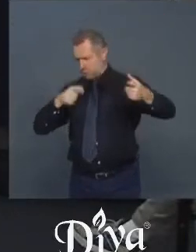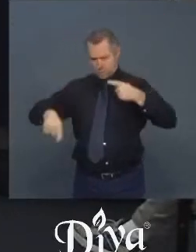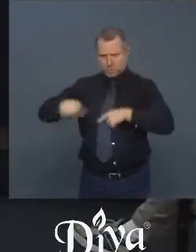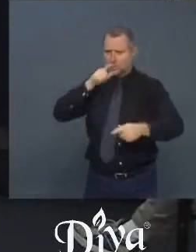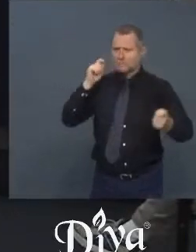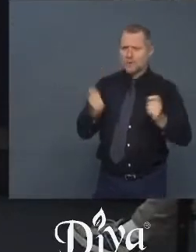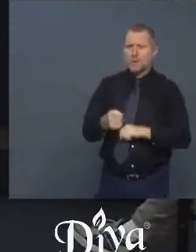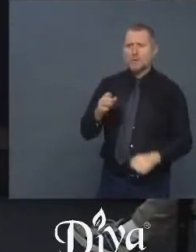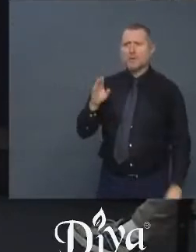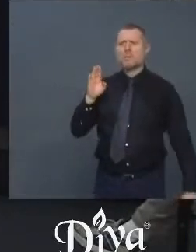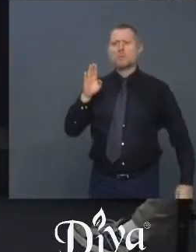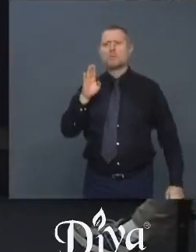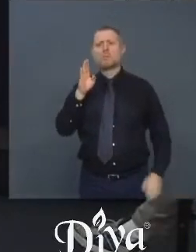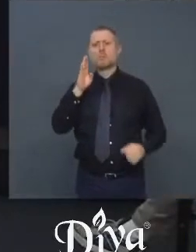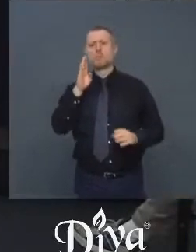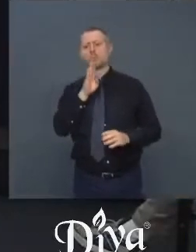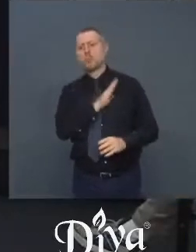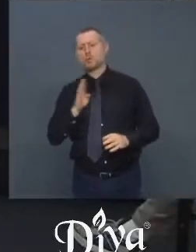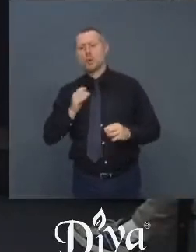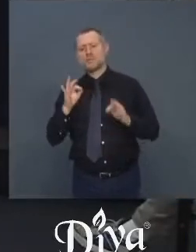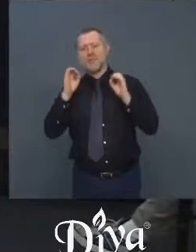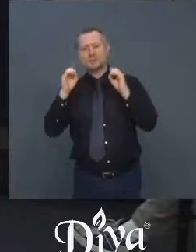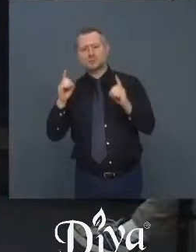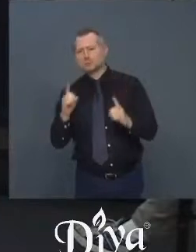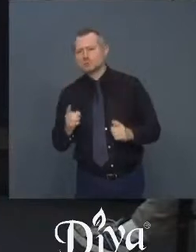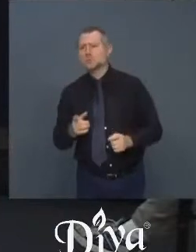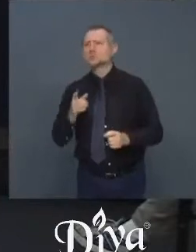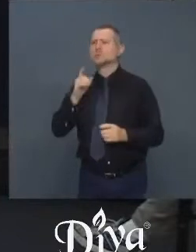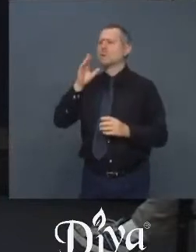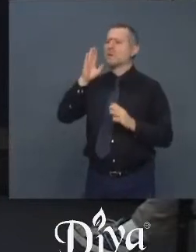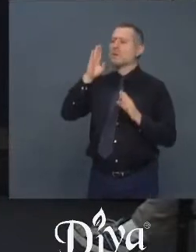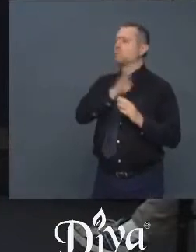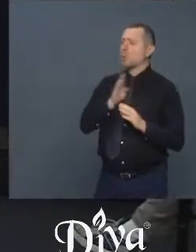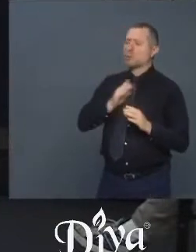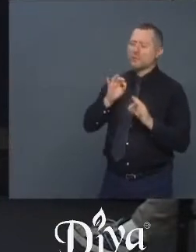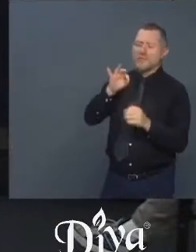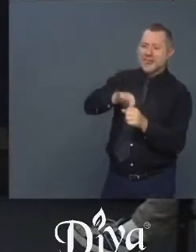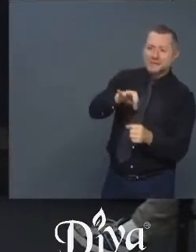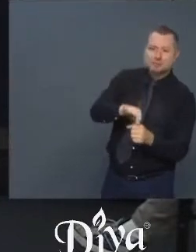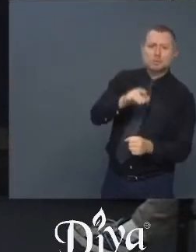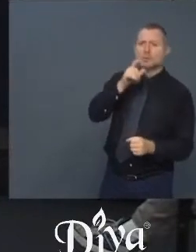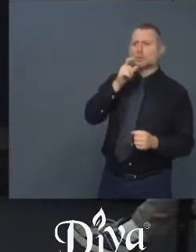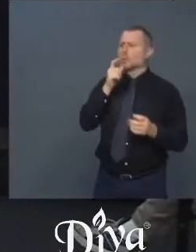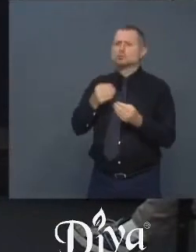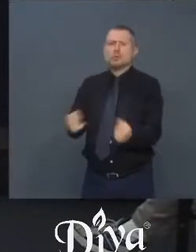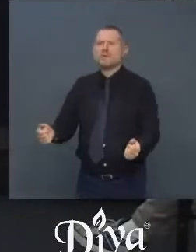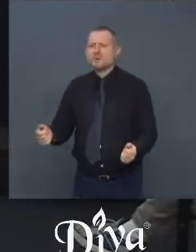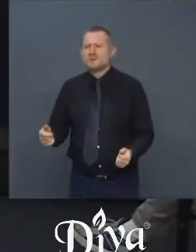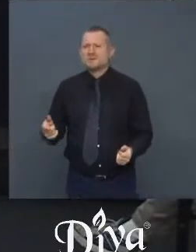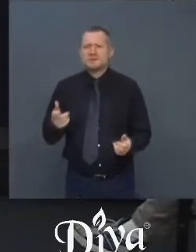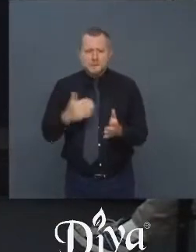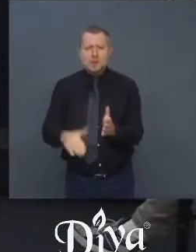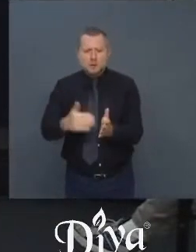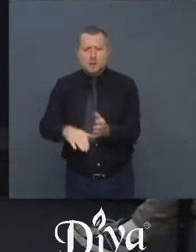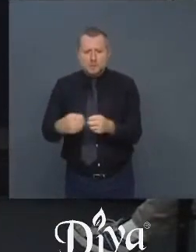of Elections and who's in it, who's in charge. What can be done to see that this stops happening every time?